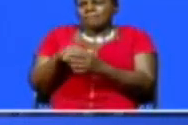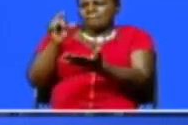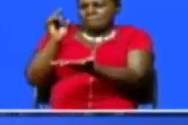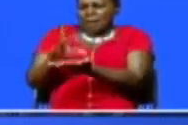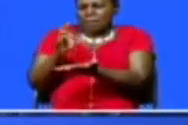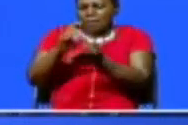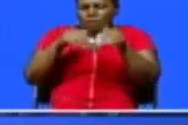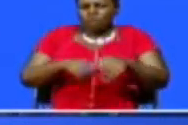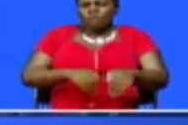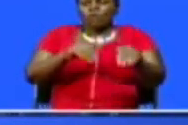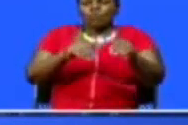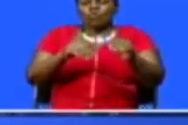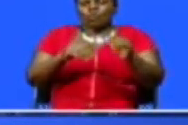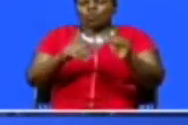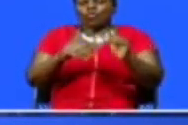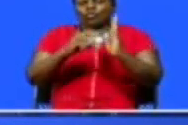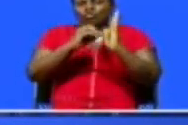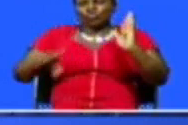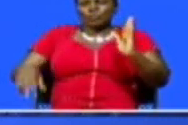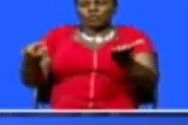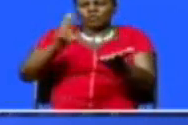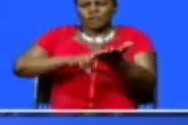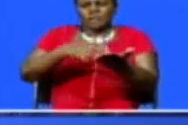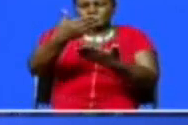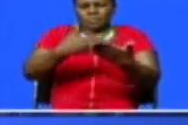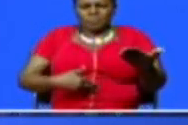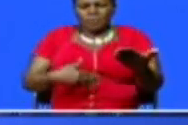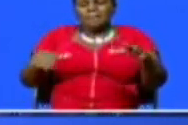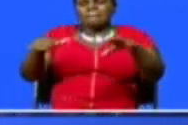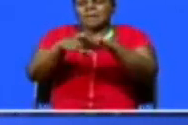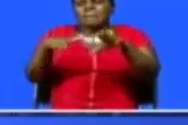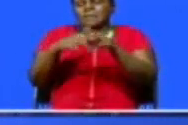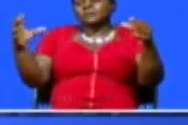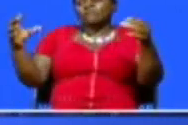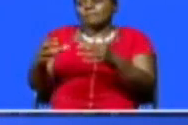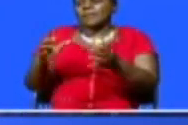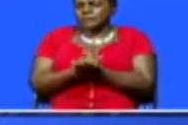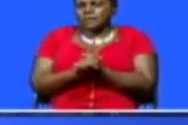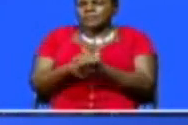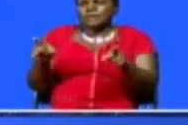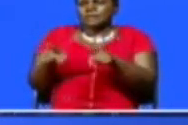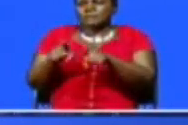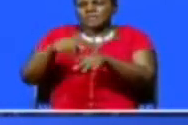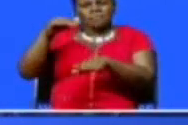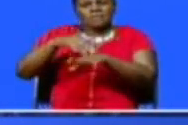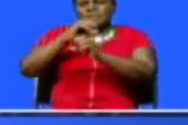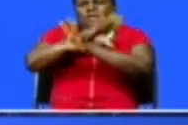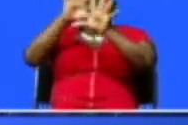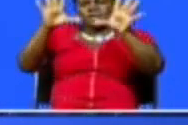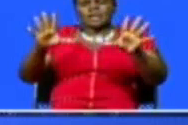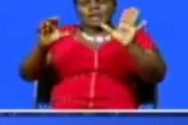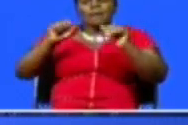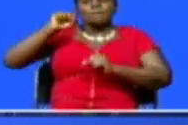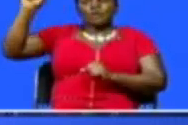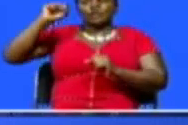them from the register of members of Ford Kenya Party, and the consequences are very clear under the